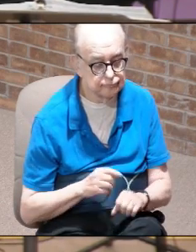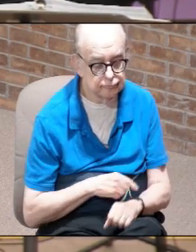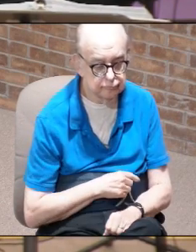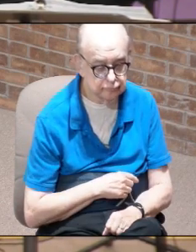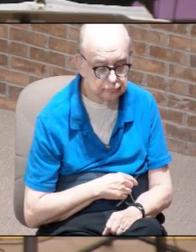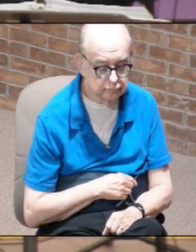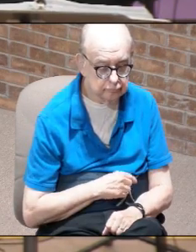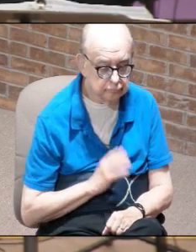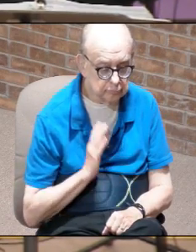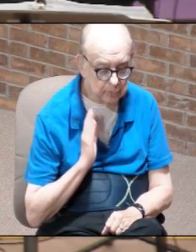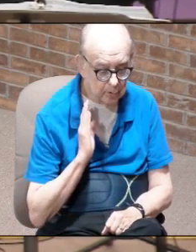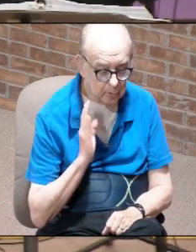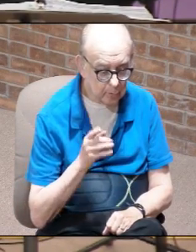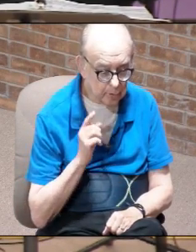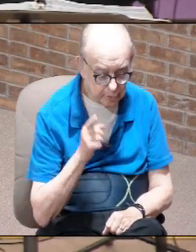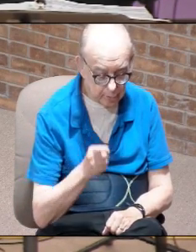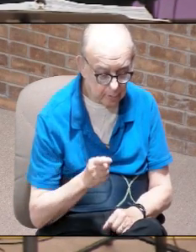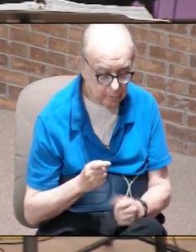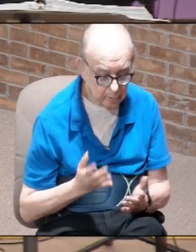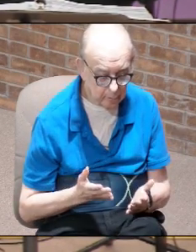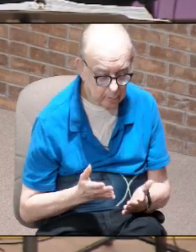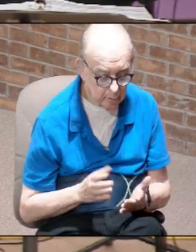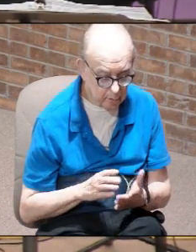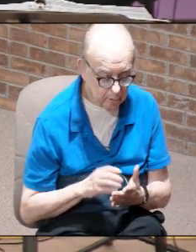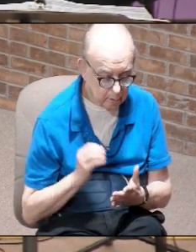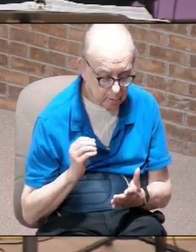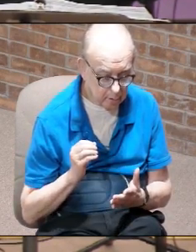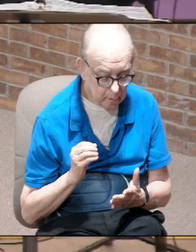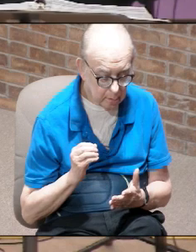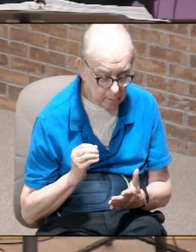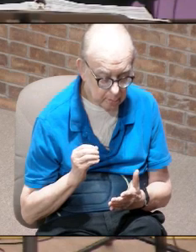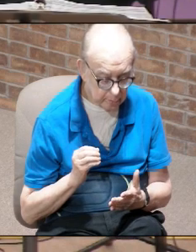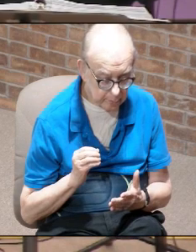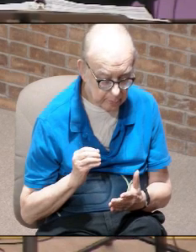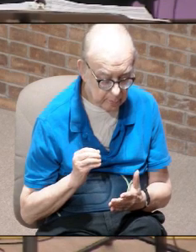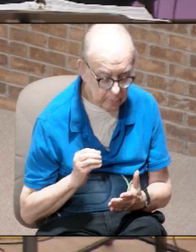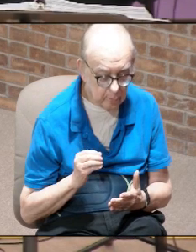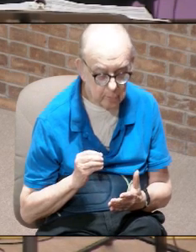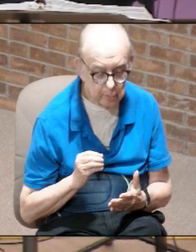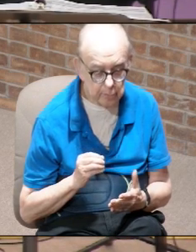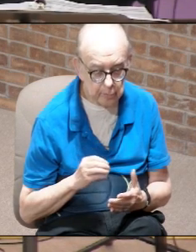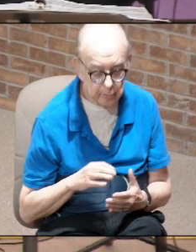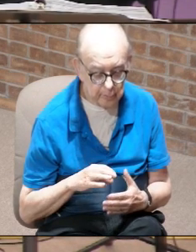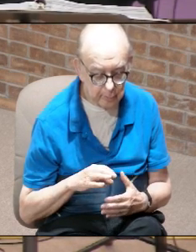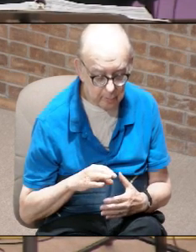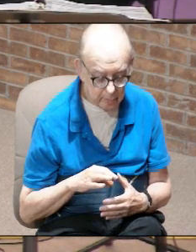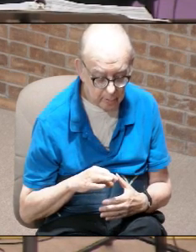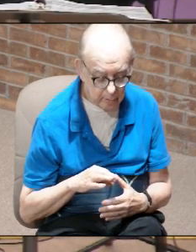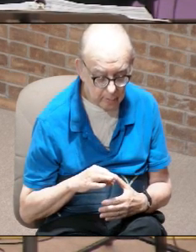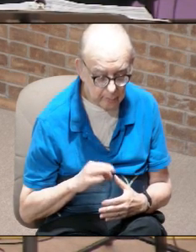will you wait to find out the spiritual gift that God has got for you?